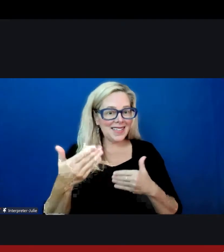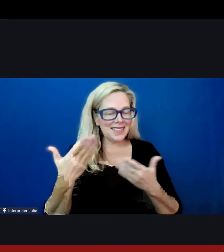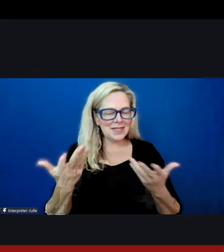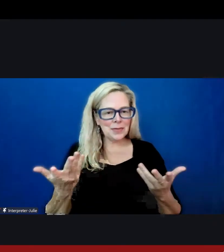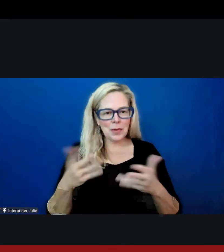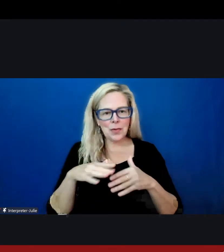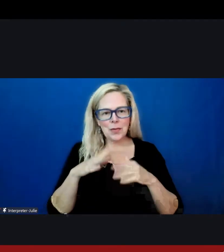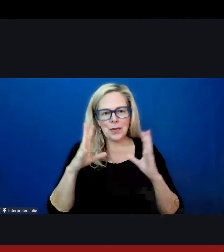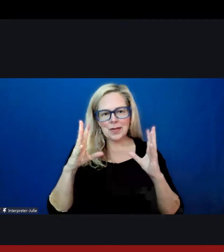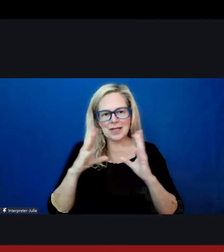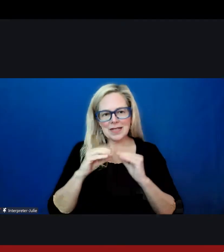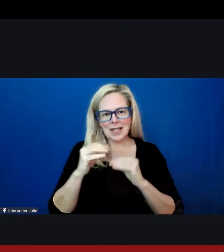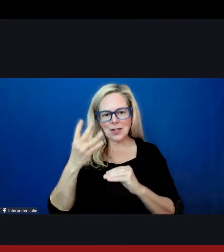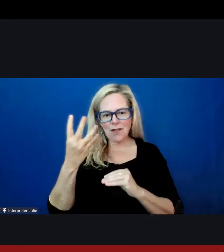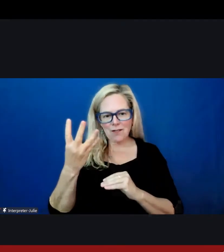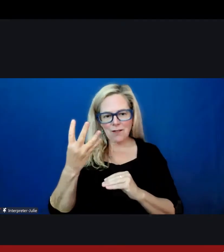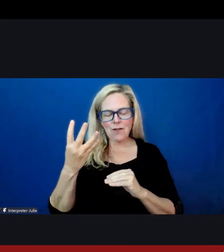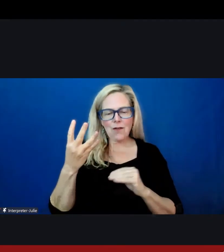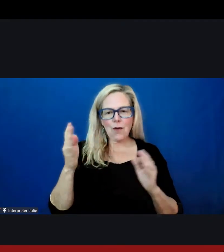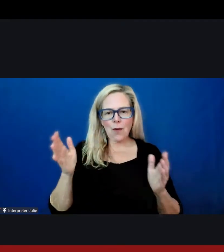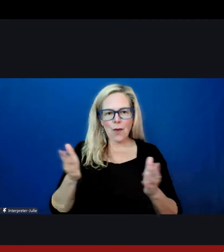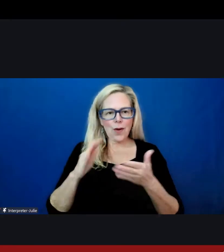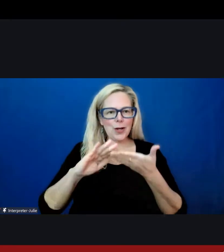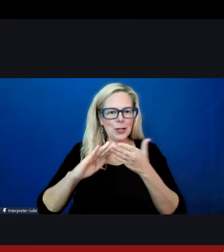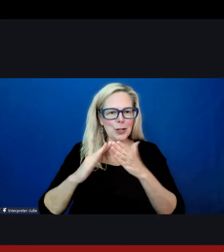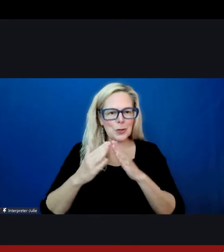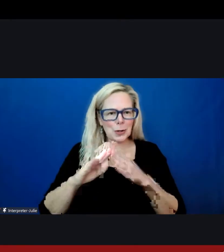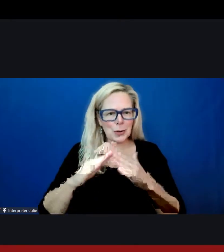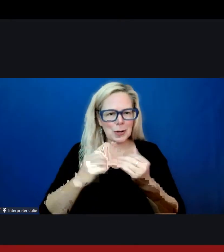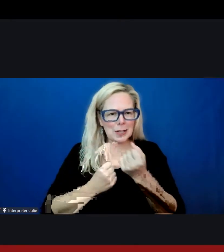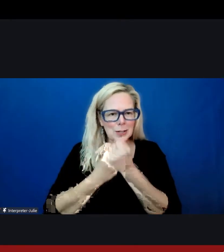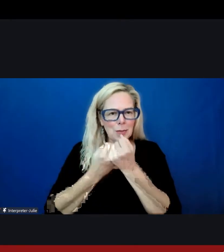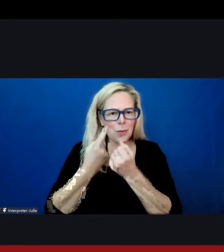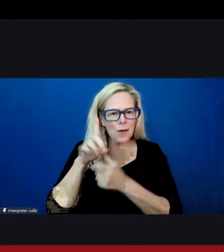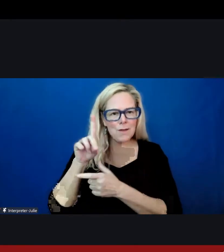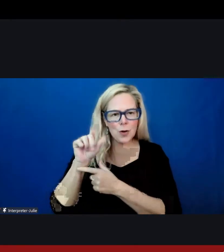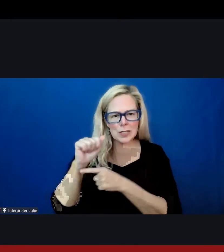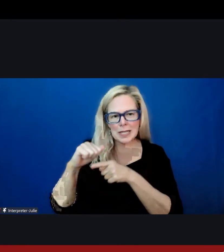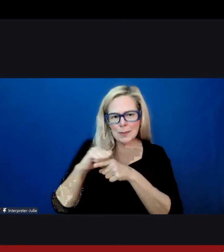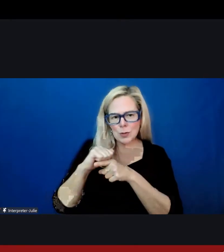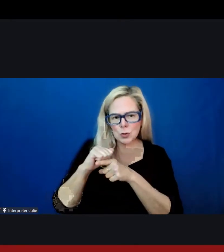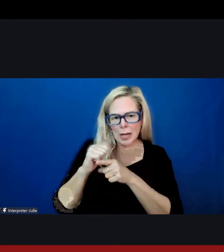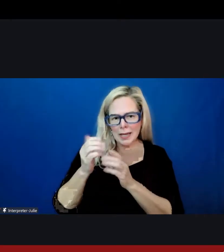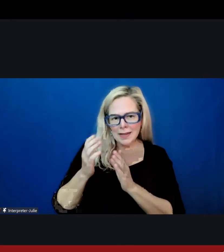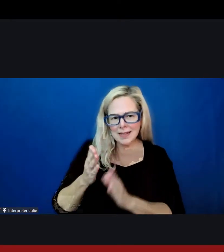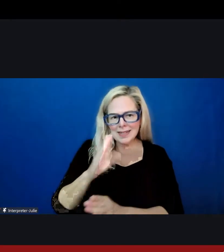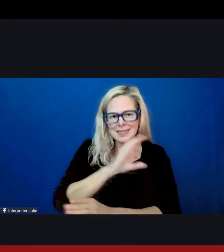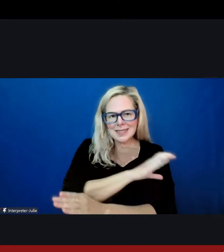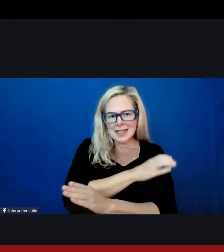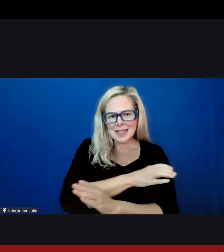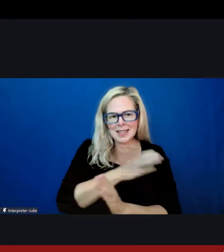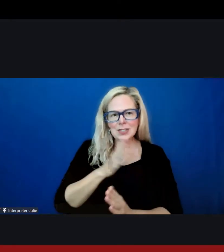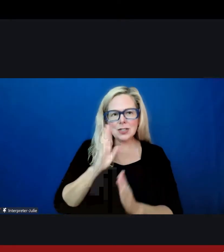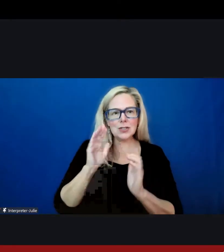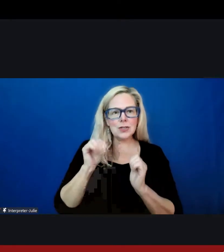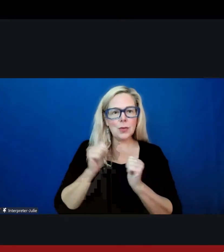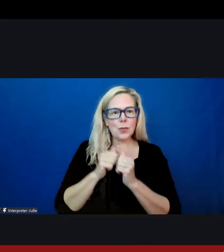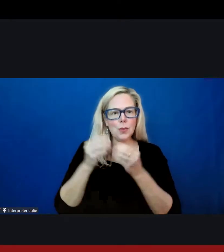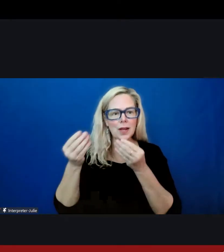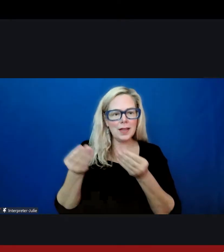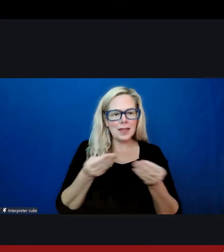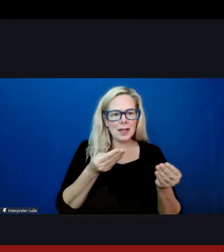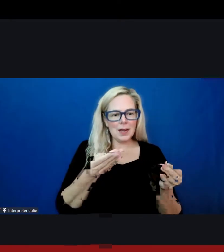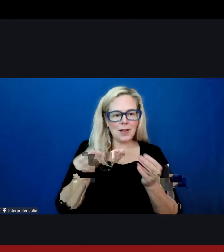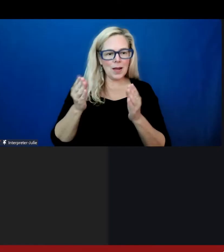4, Cultivating Mentorship and Community Support for Disabled Trainees and Clinicians, with our moderator, that we